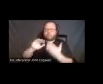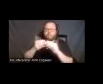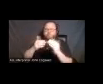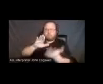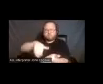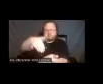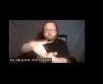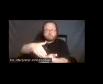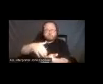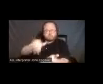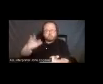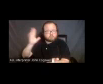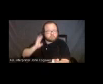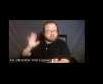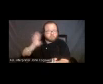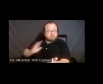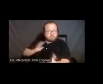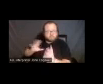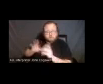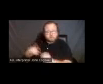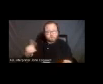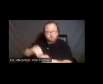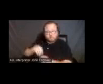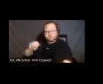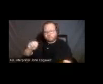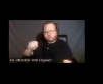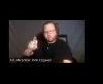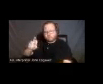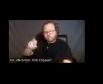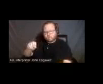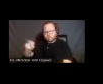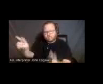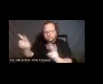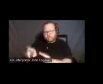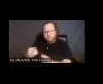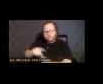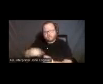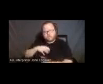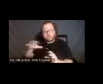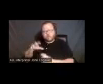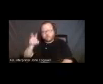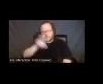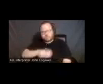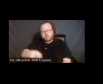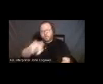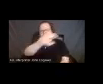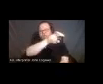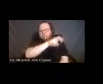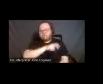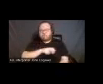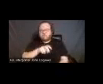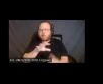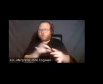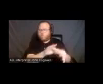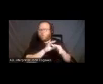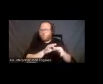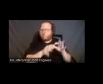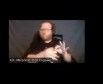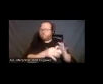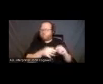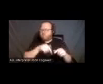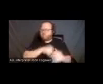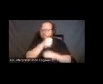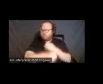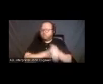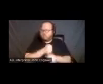We previously have been meeting in Moreno Valley, but we're doing a traveling coalition this year. So we're hoping to